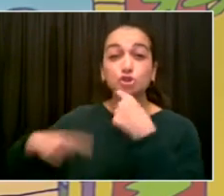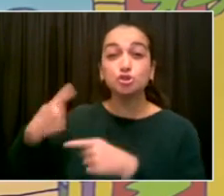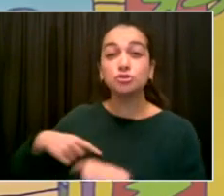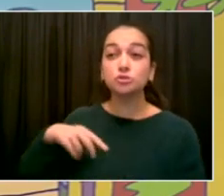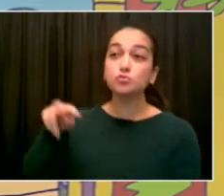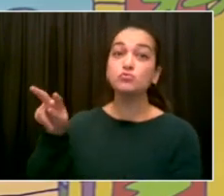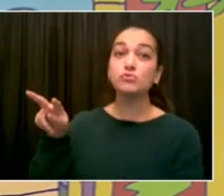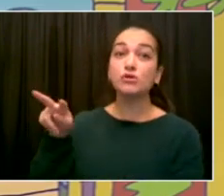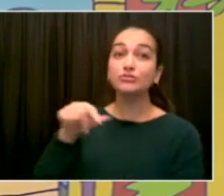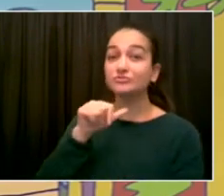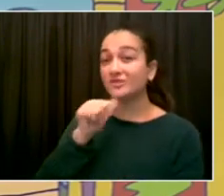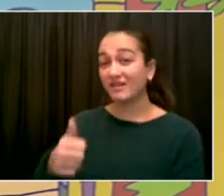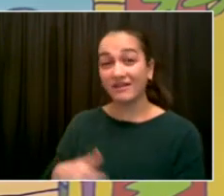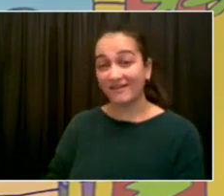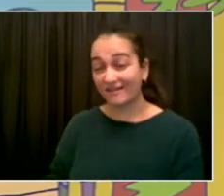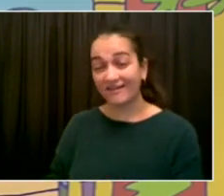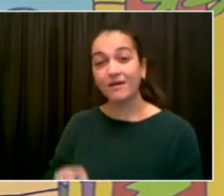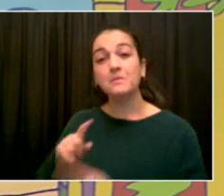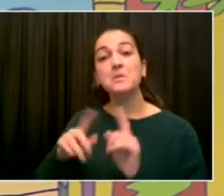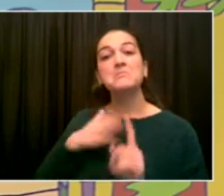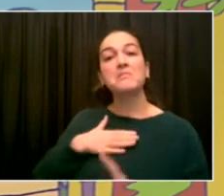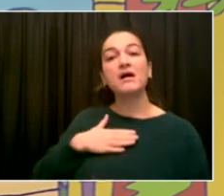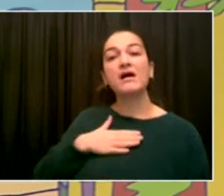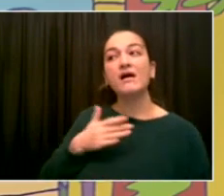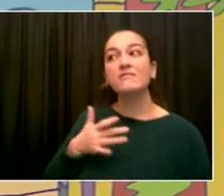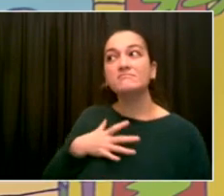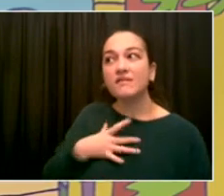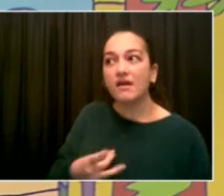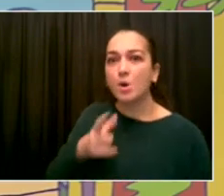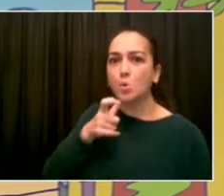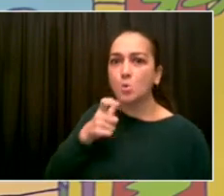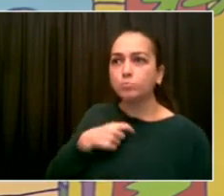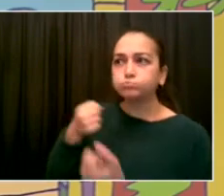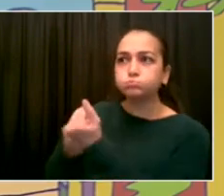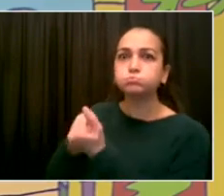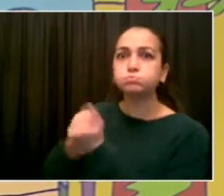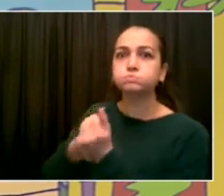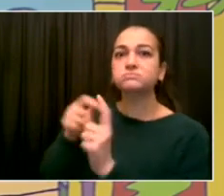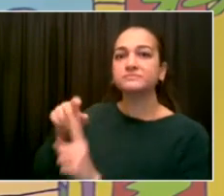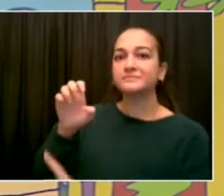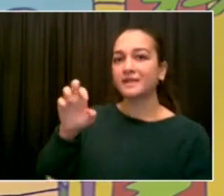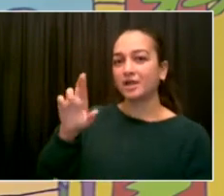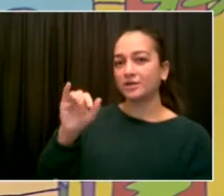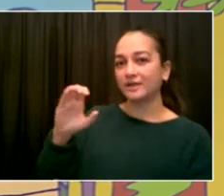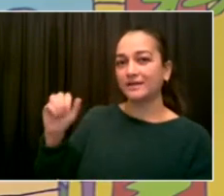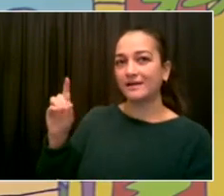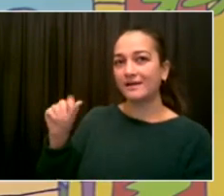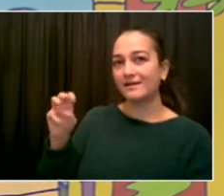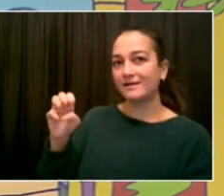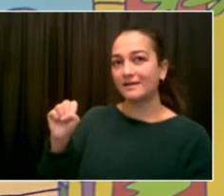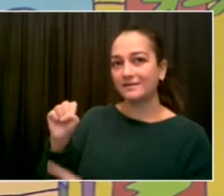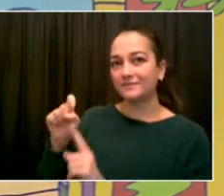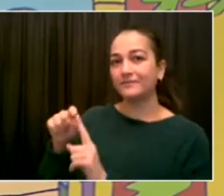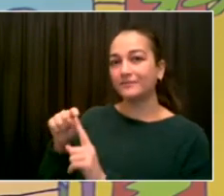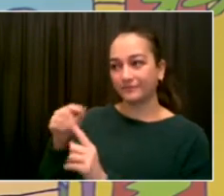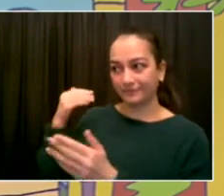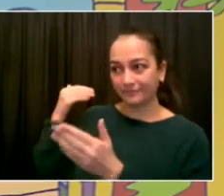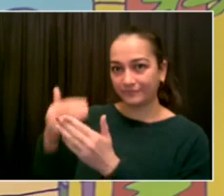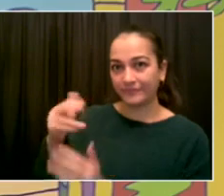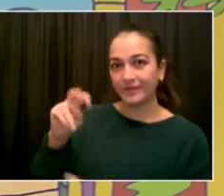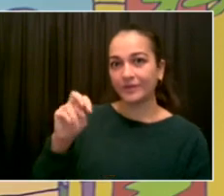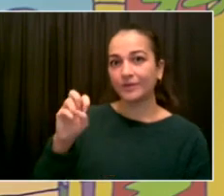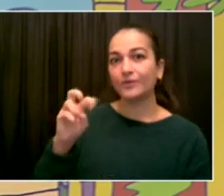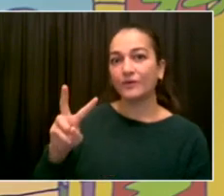Eric Adams is going to build upon so much of what we've tried to do here. And I'm very, very proud of some of the things we've